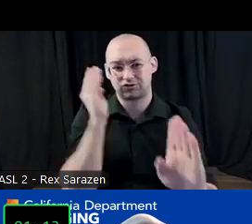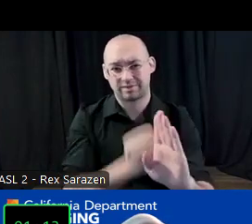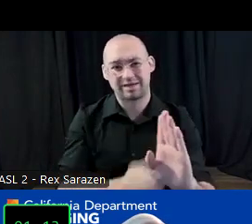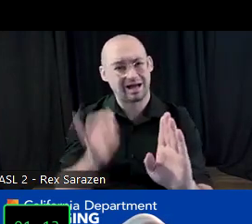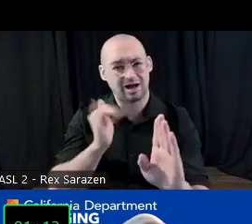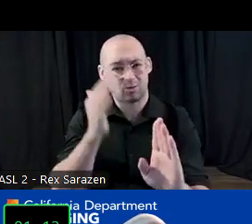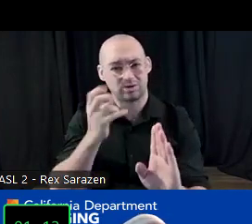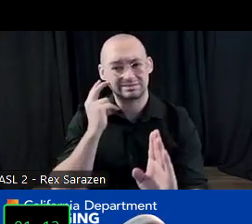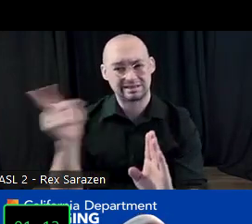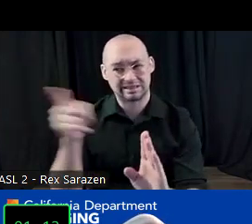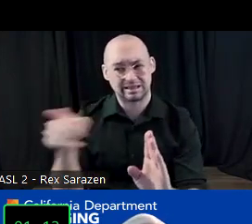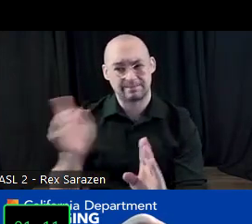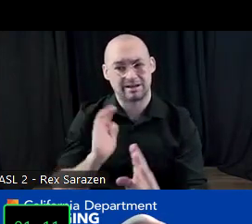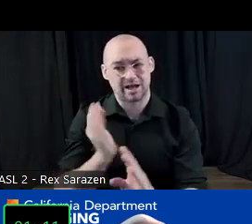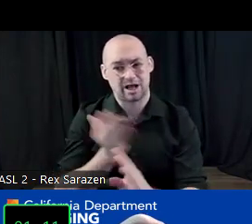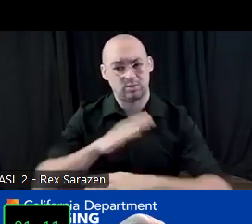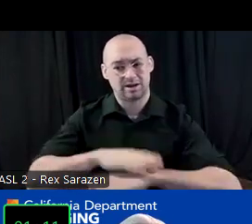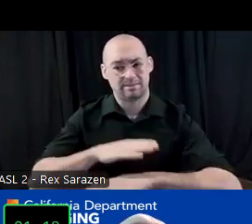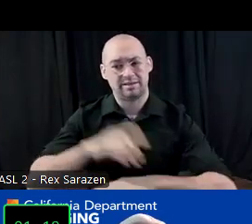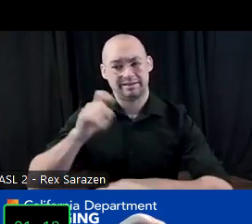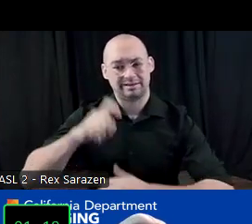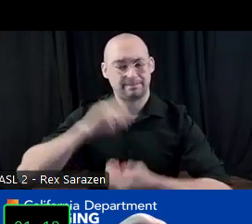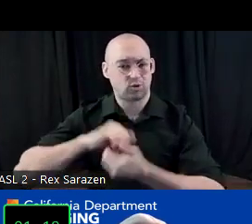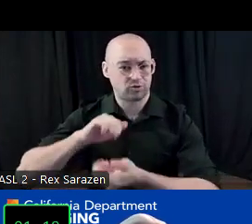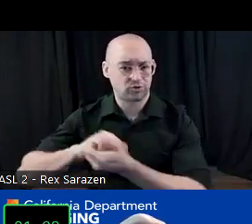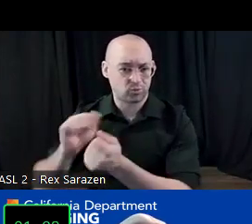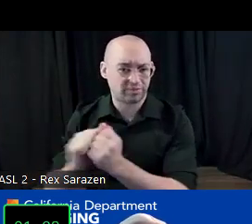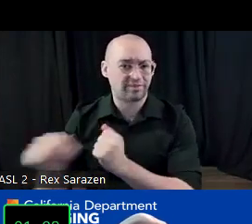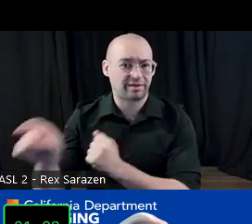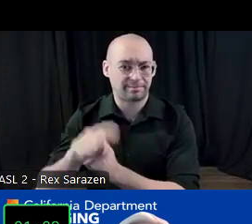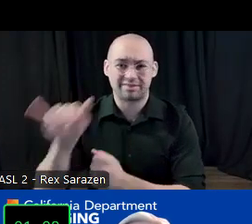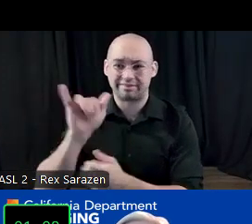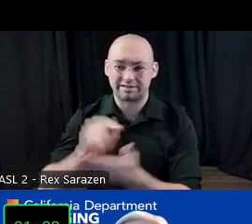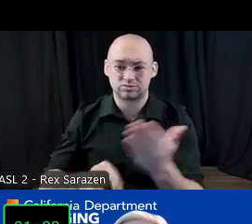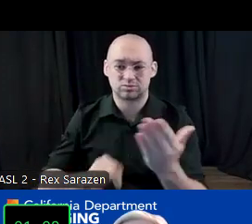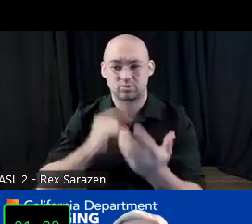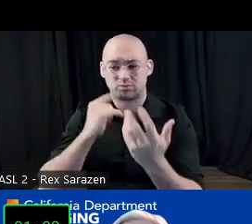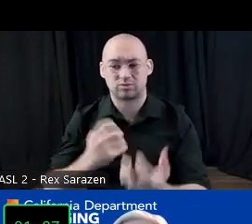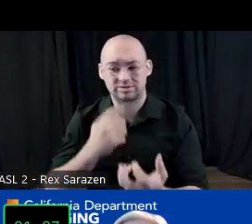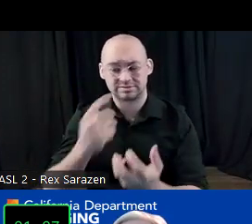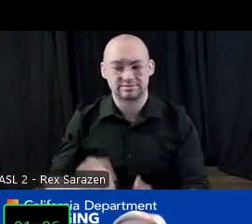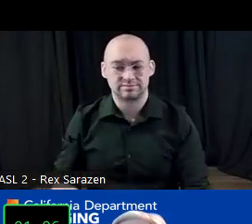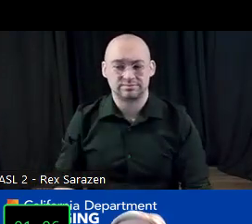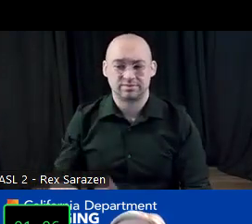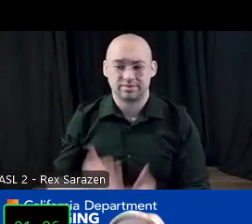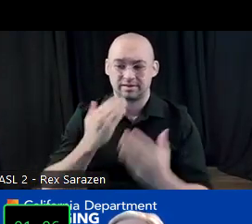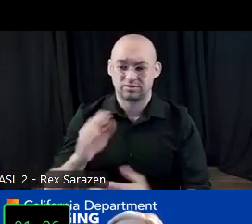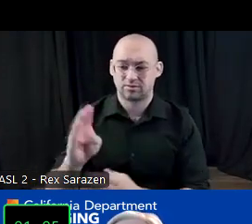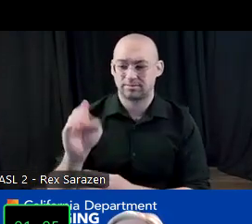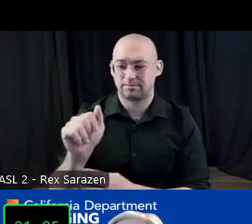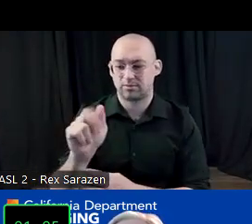table because we need to partner with them. And that's all I want to say. Thank you, Barbara.